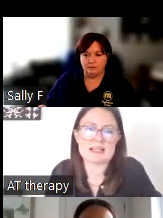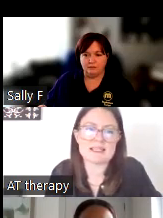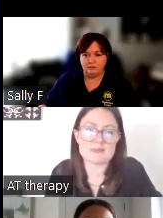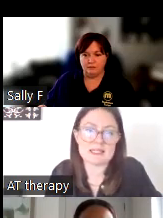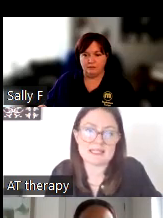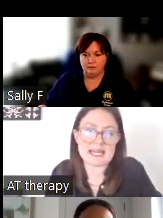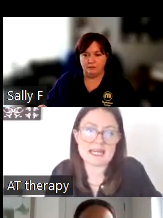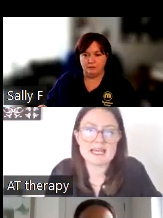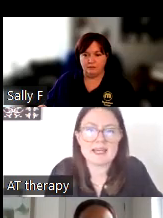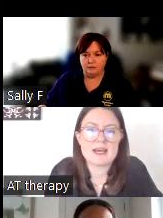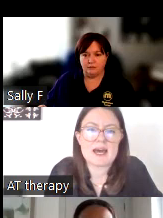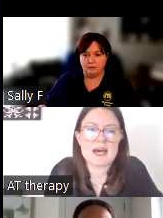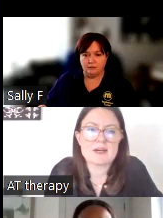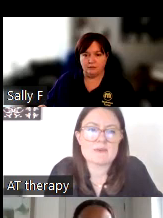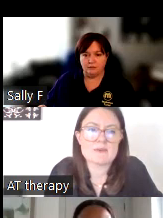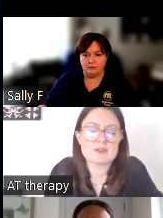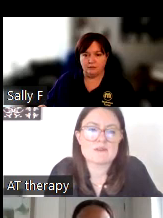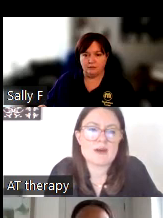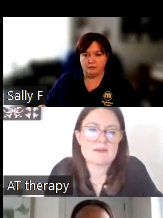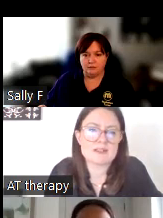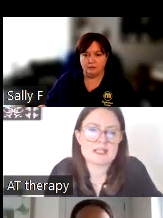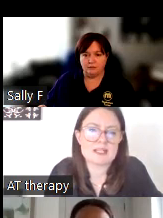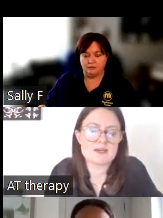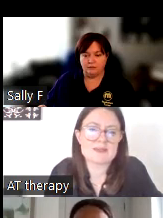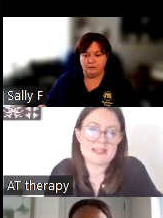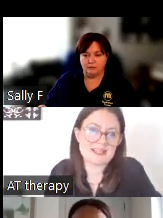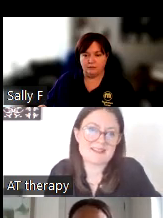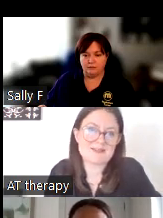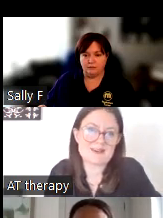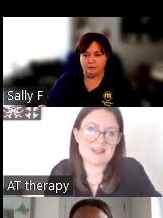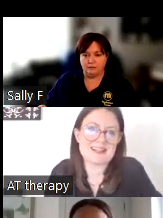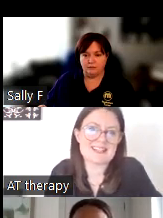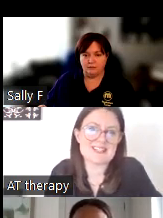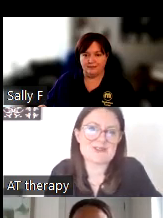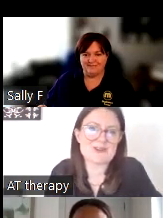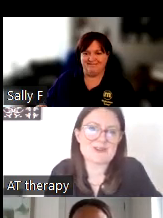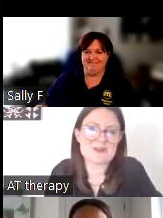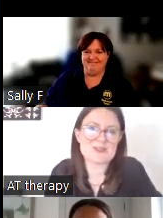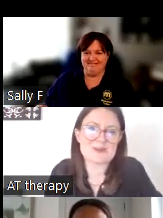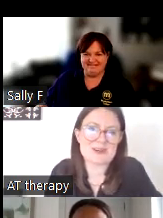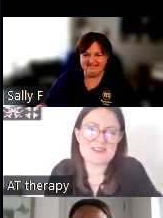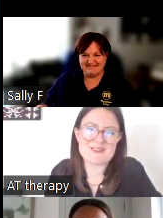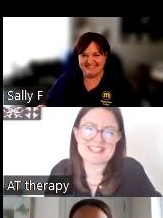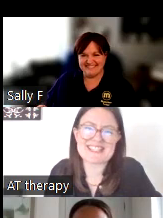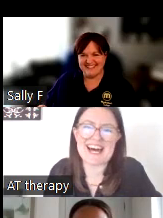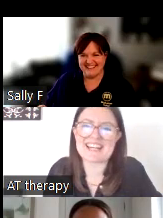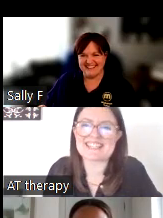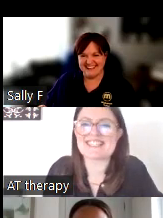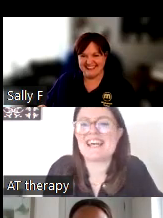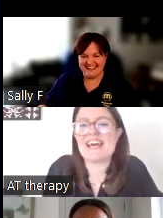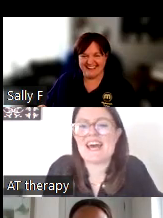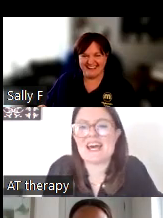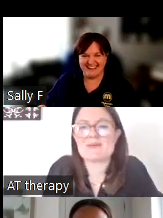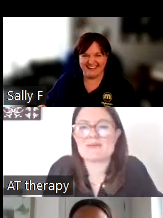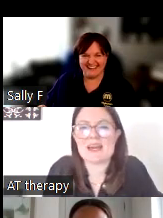in their simplicity. So if you haven't seen them, Sally very nicely drew some on one of the first